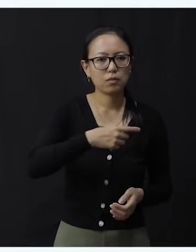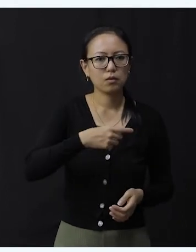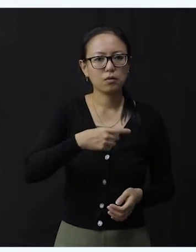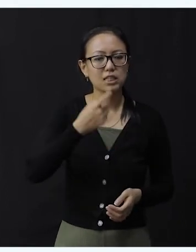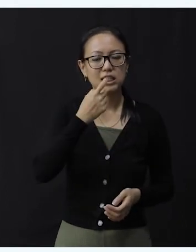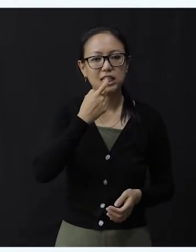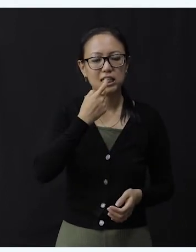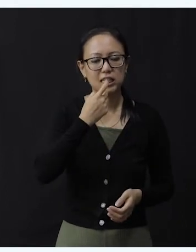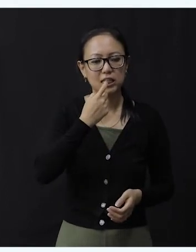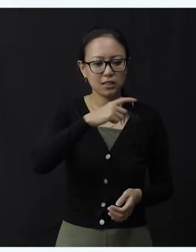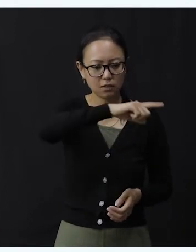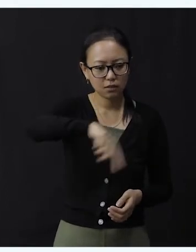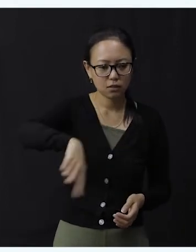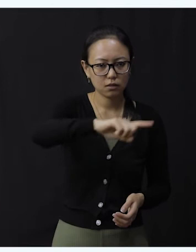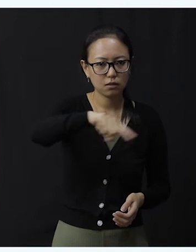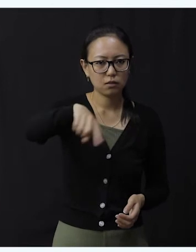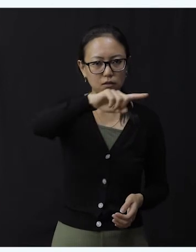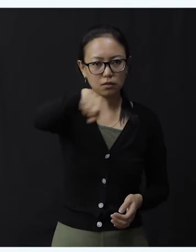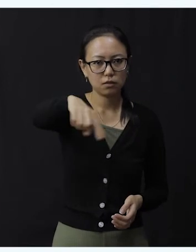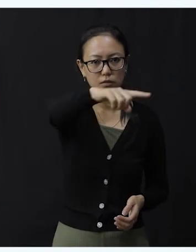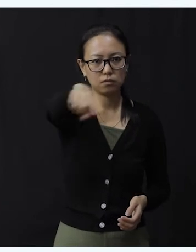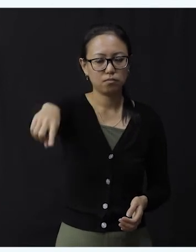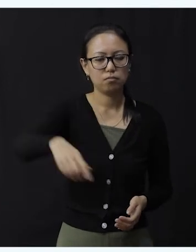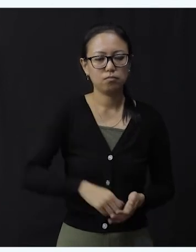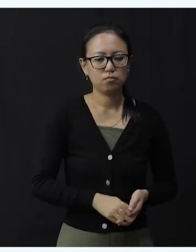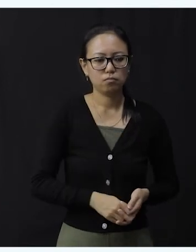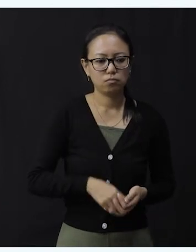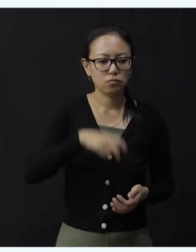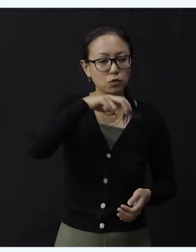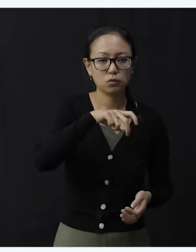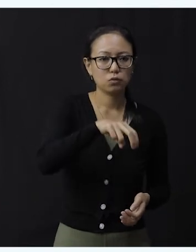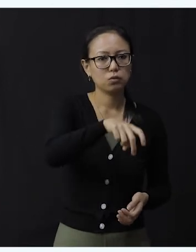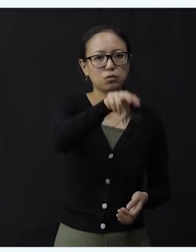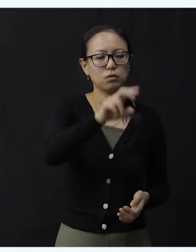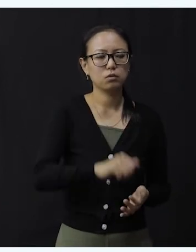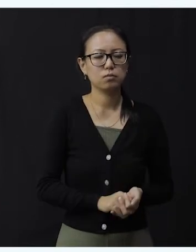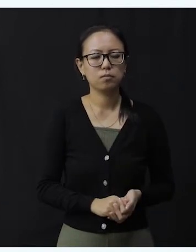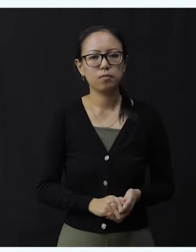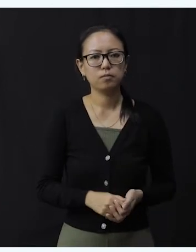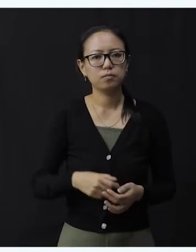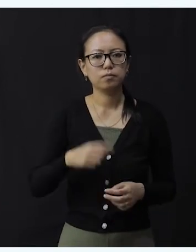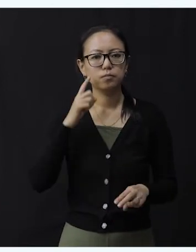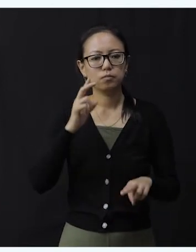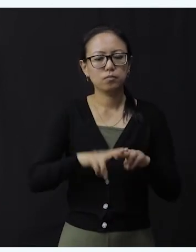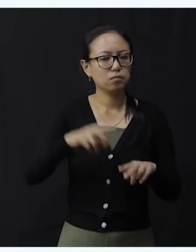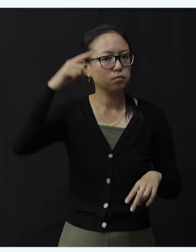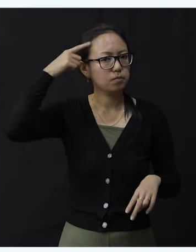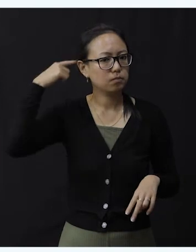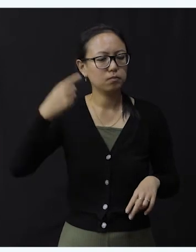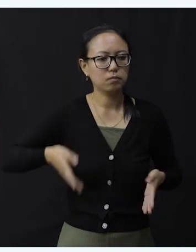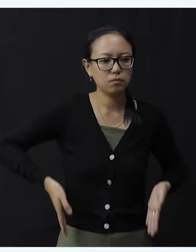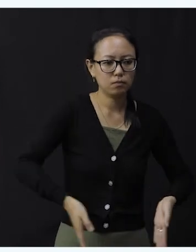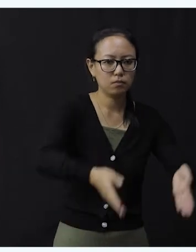zebra crossing? You can see there on the picture a black line and a white line. So you have to cross the